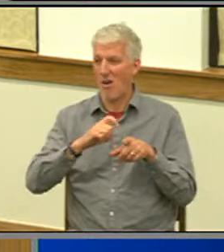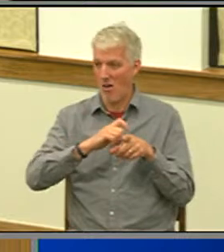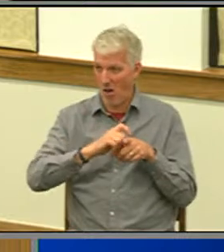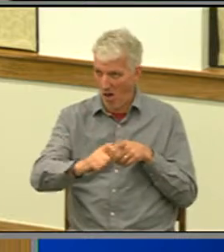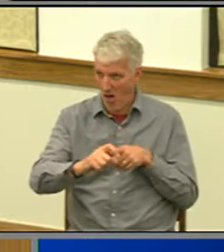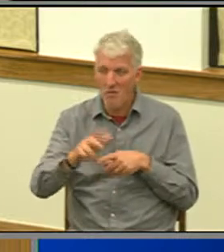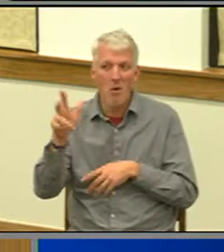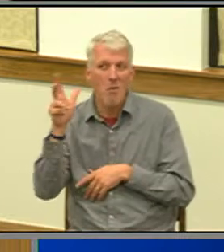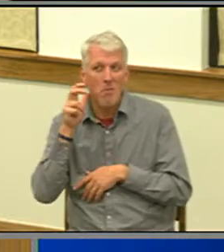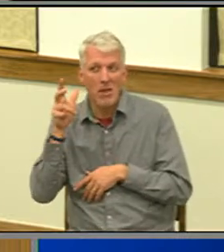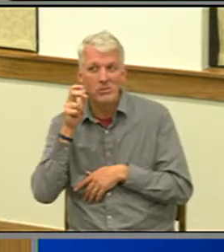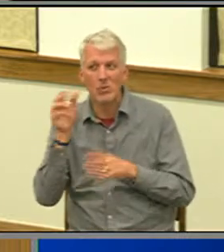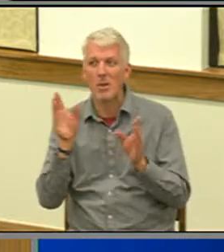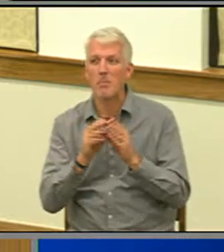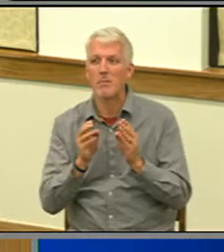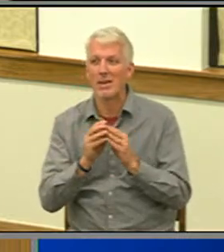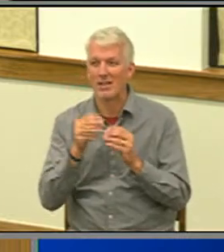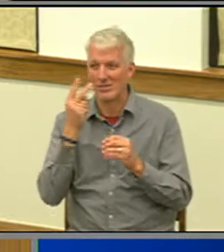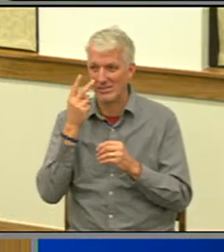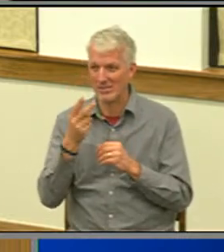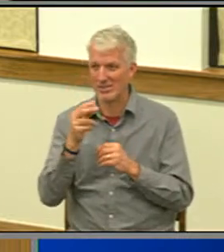to the meeting is